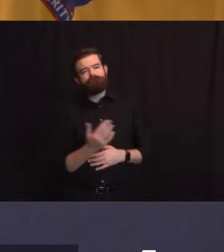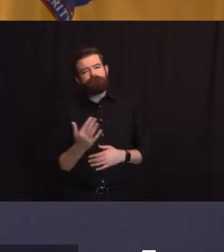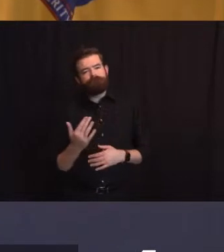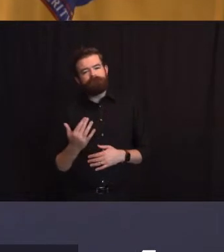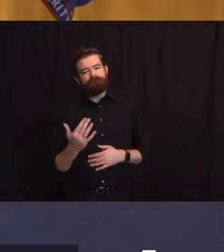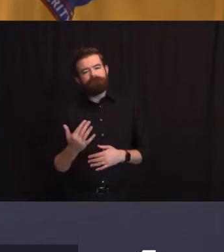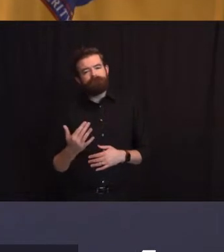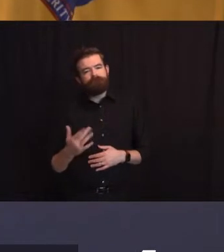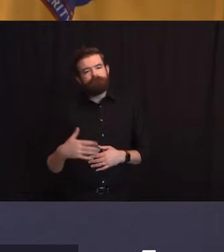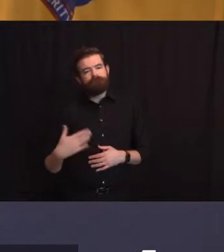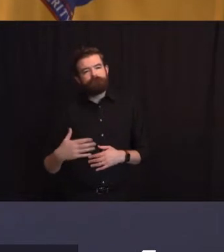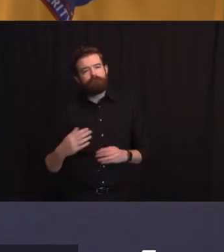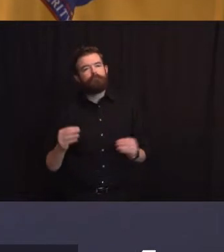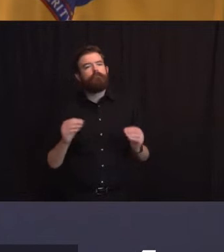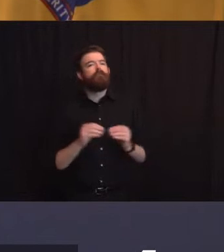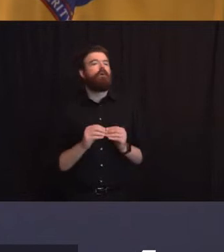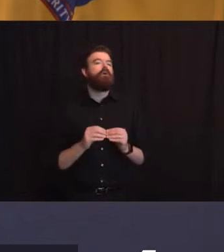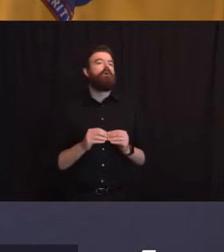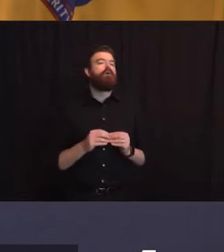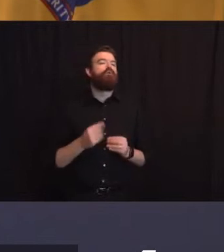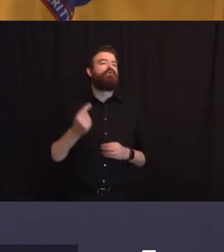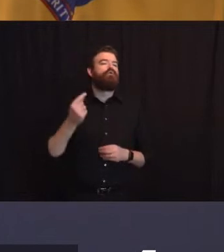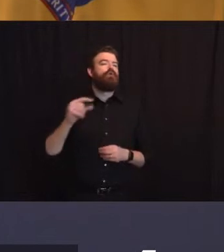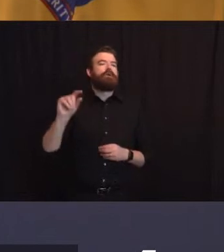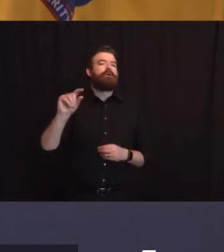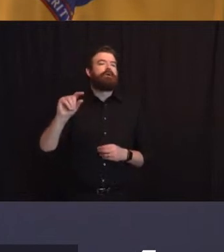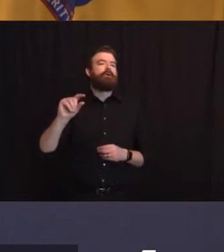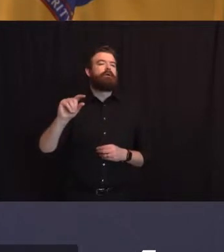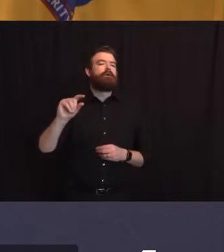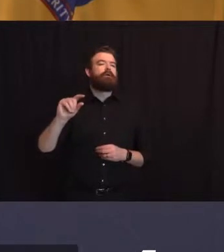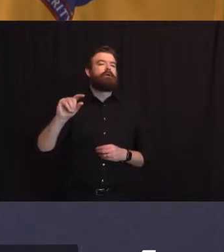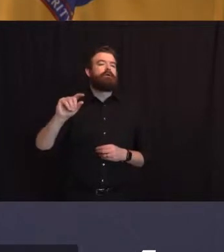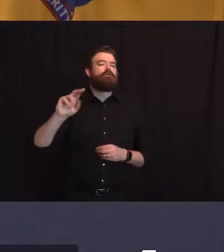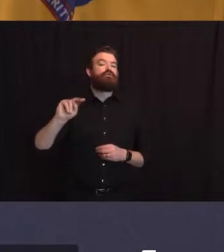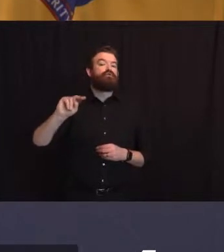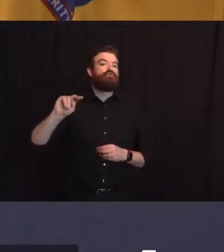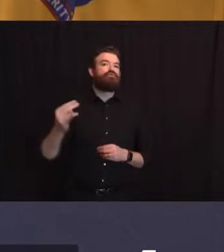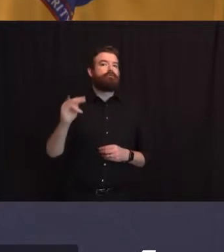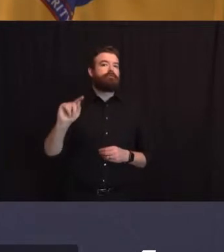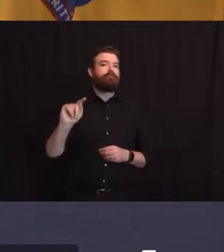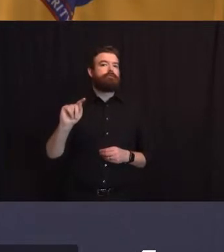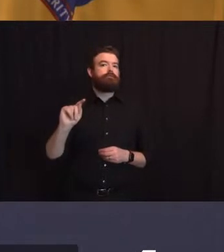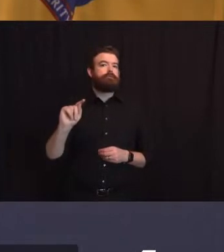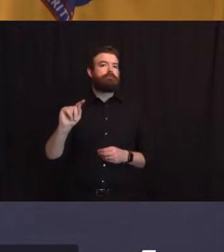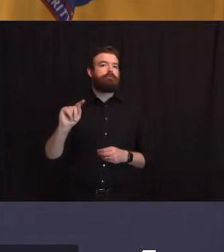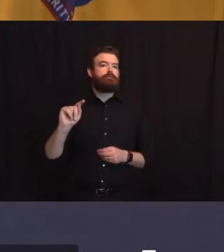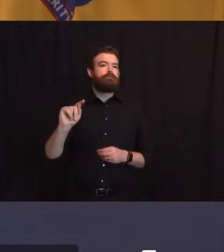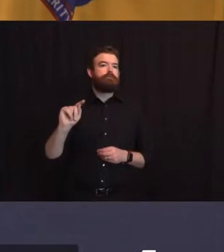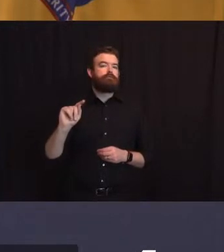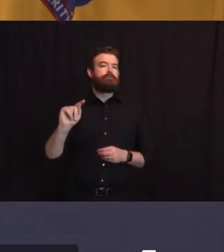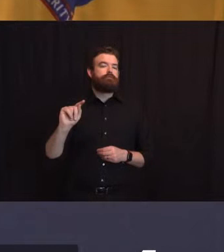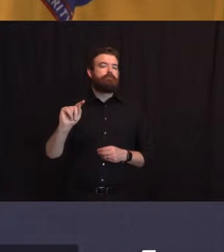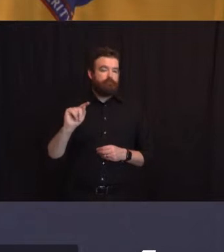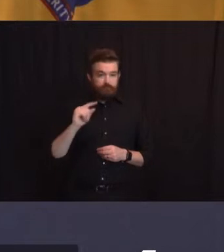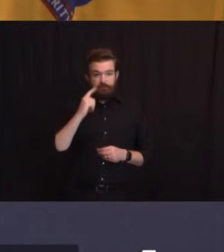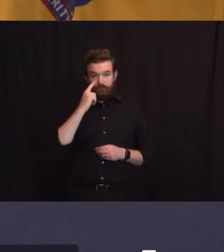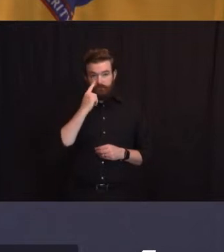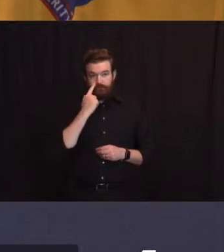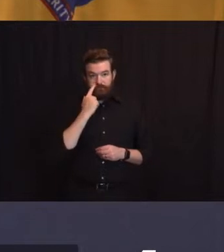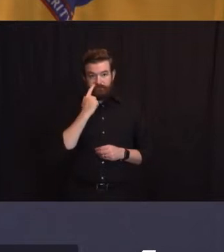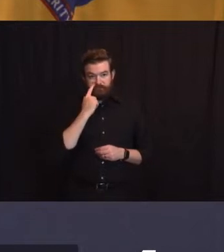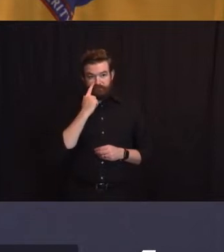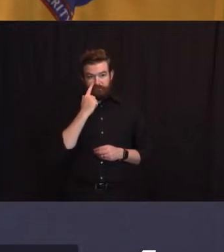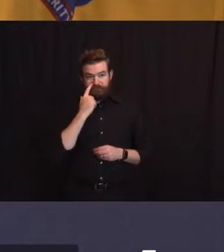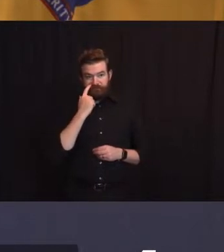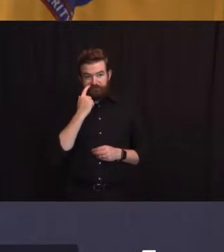a greener NJ Transit. We're beginning to order, whether it's in the rail or the bus side, environmental friendly